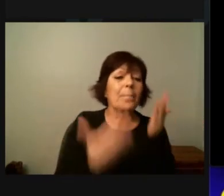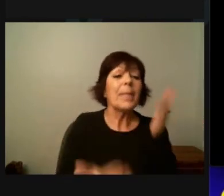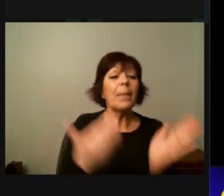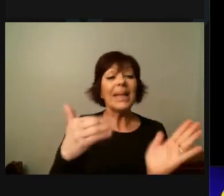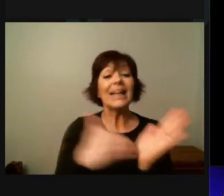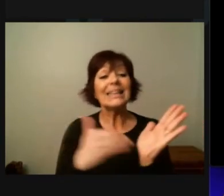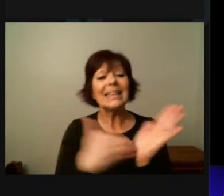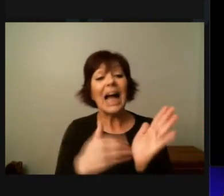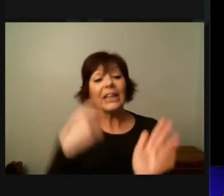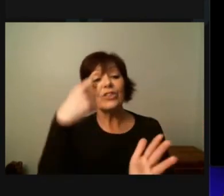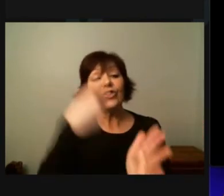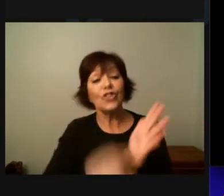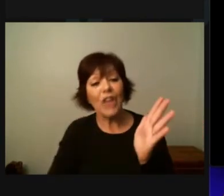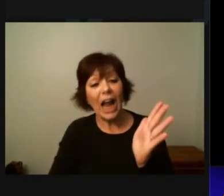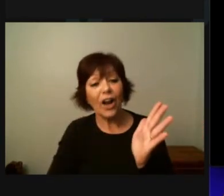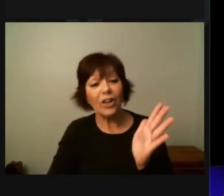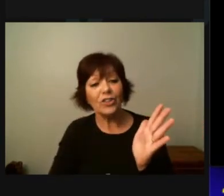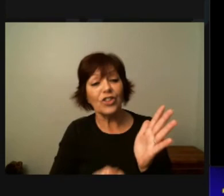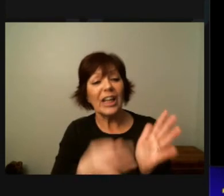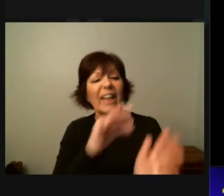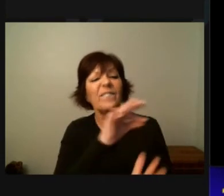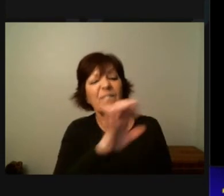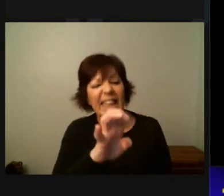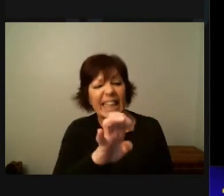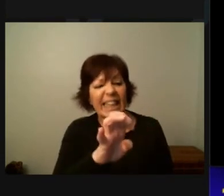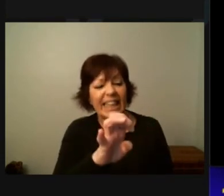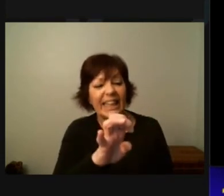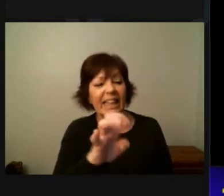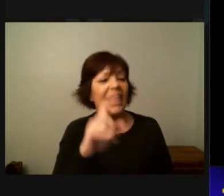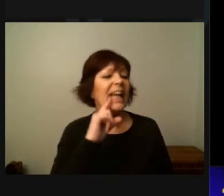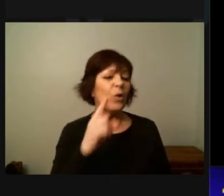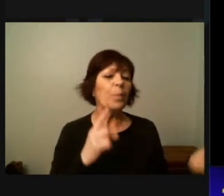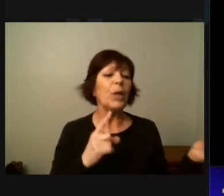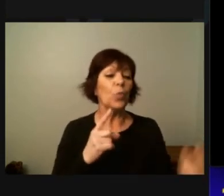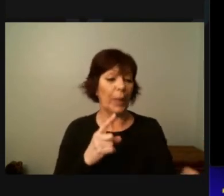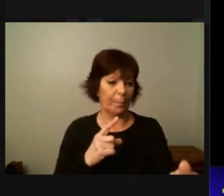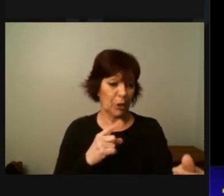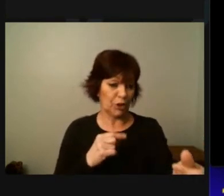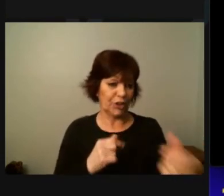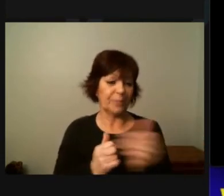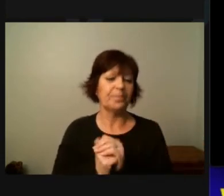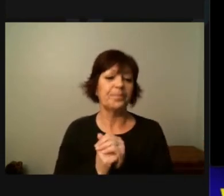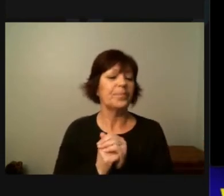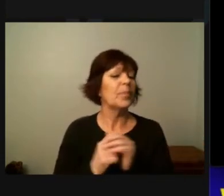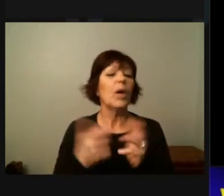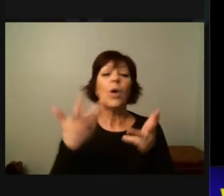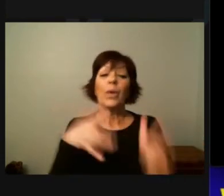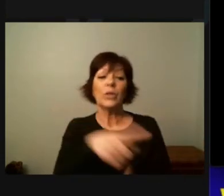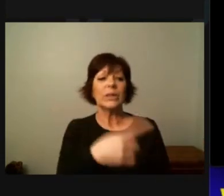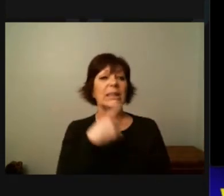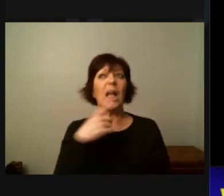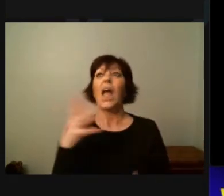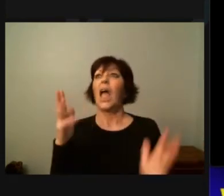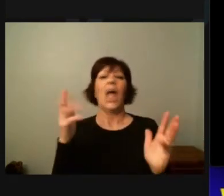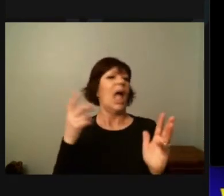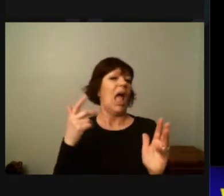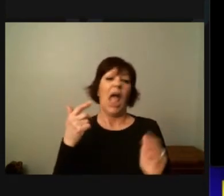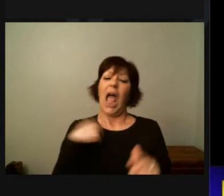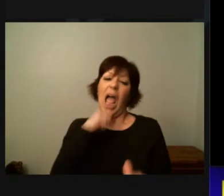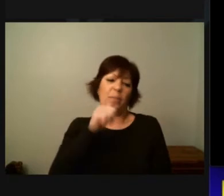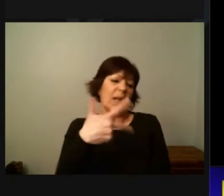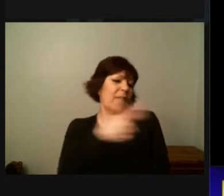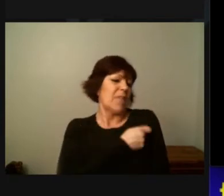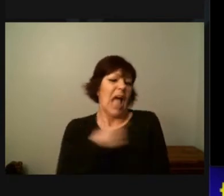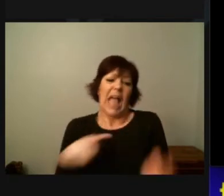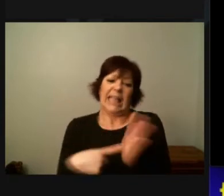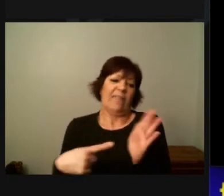will be reimbursed by public or private healthcare insurance. So we don't want you to say, no, I'm not going to get a vaccine